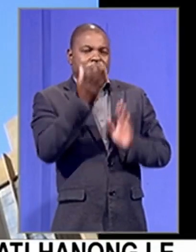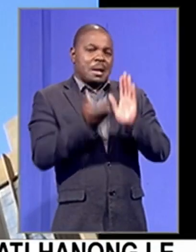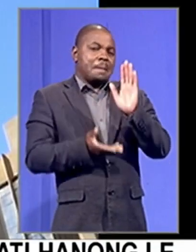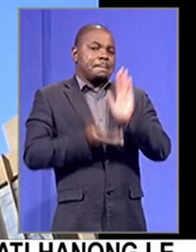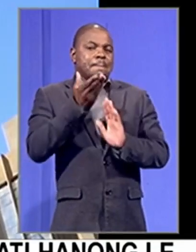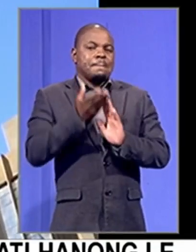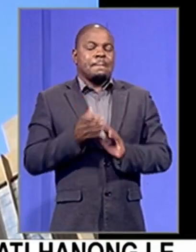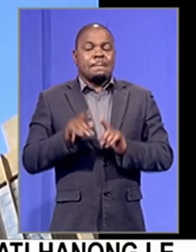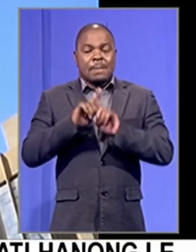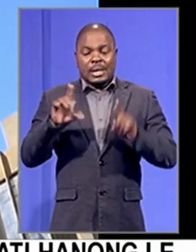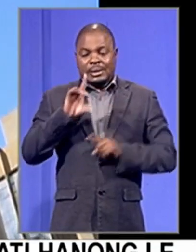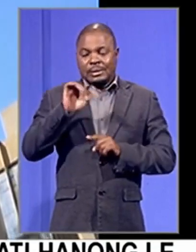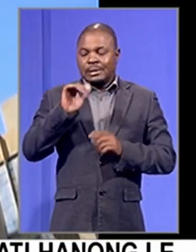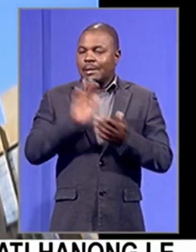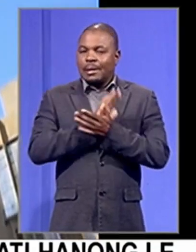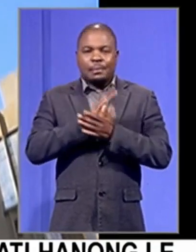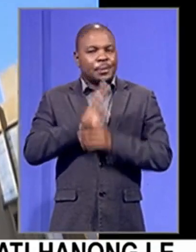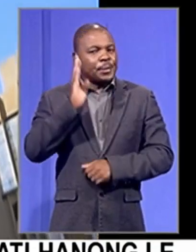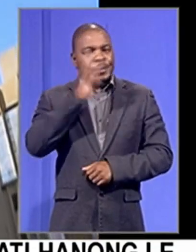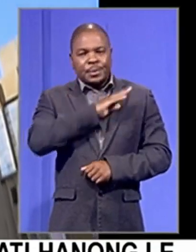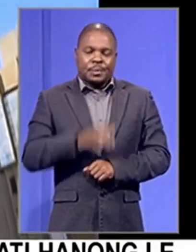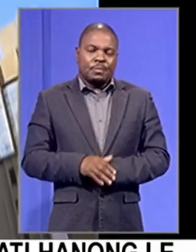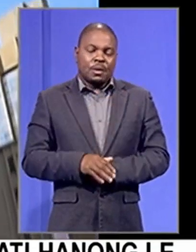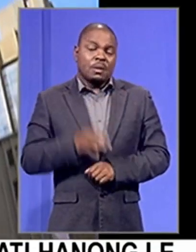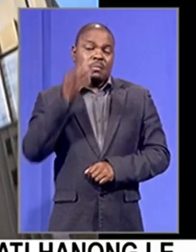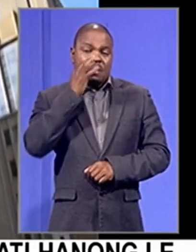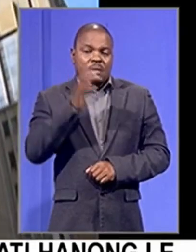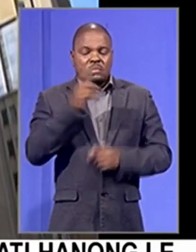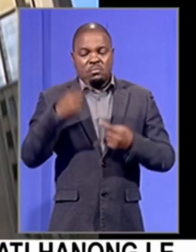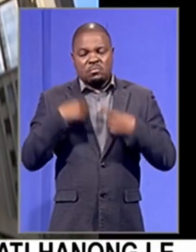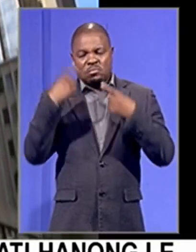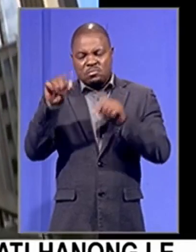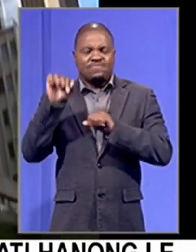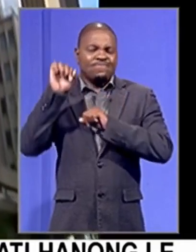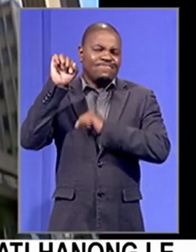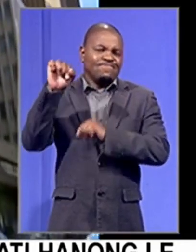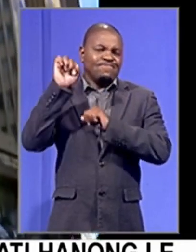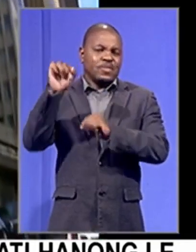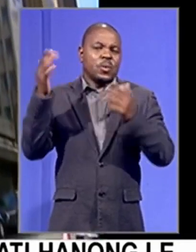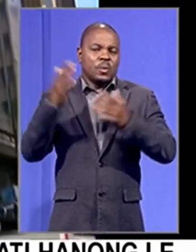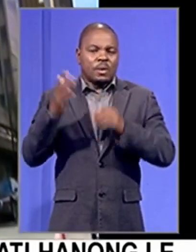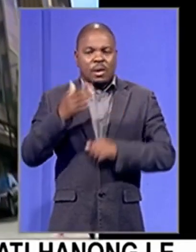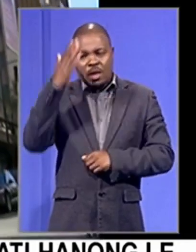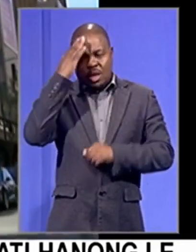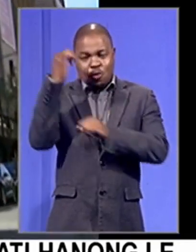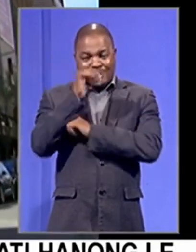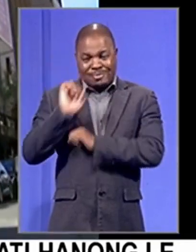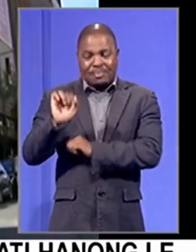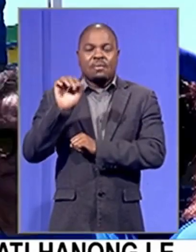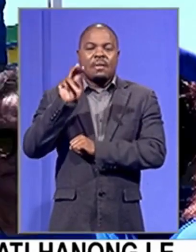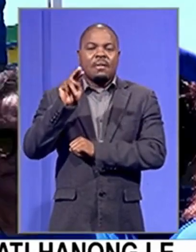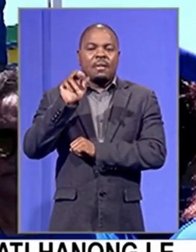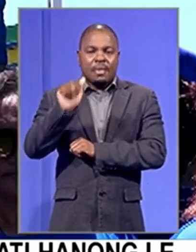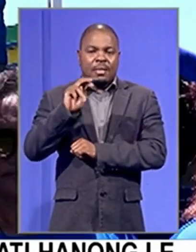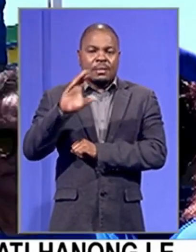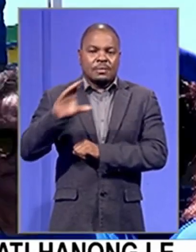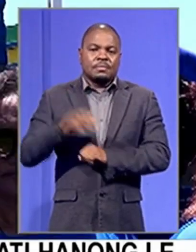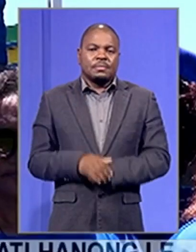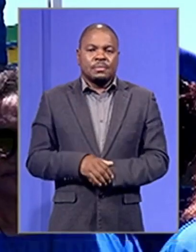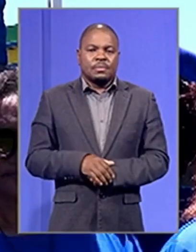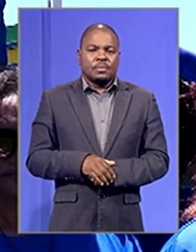e kgatlhiwe ke sepe sa diphetogo tseno mme ya re e tla leba kwa mebileng go gwantela kwa dikantorokgolo tsa ANC. It is at the